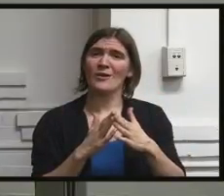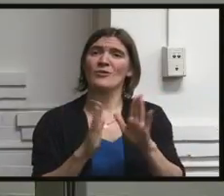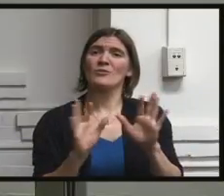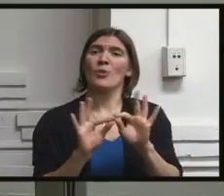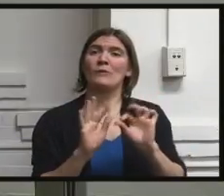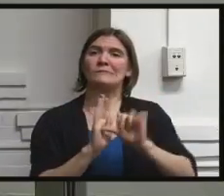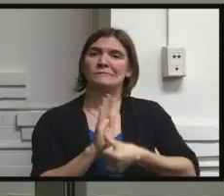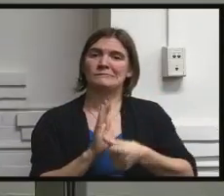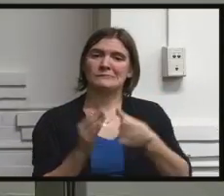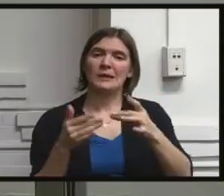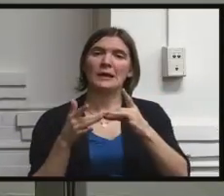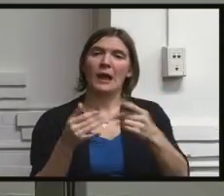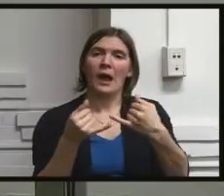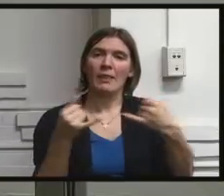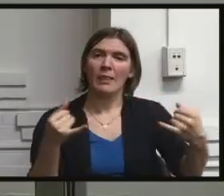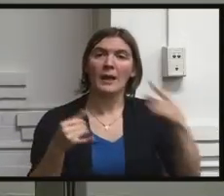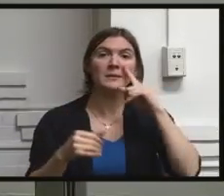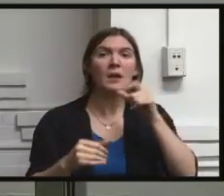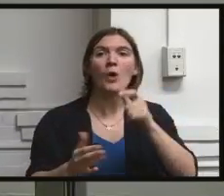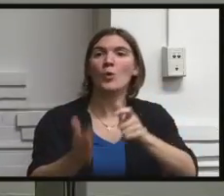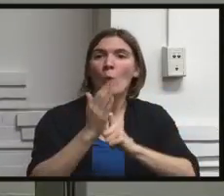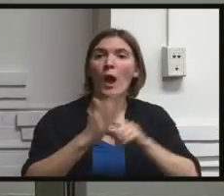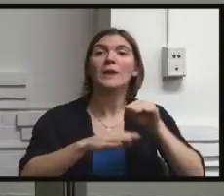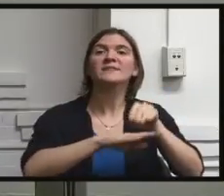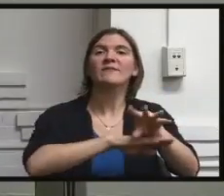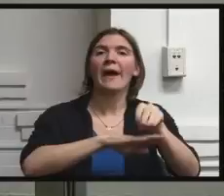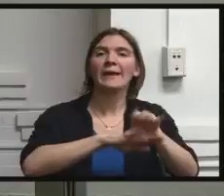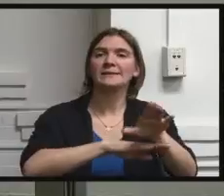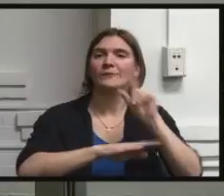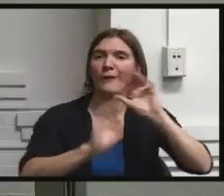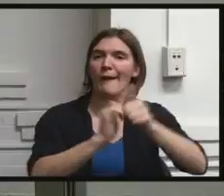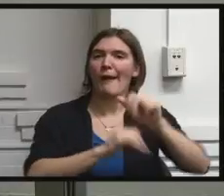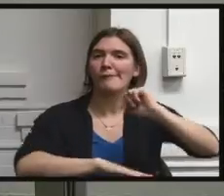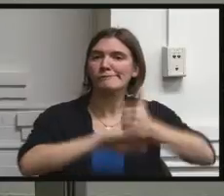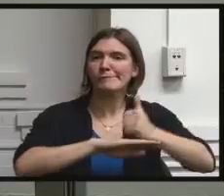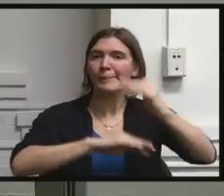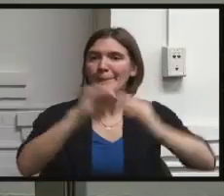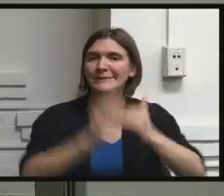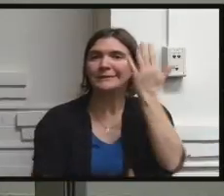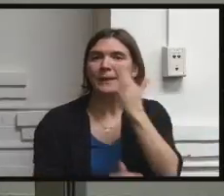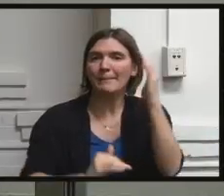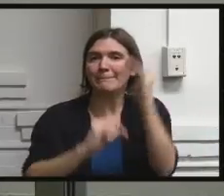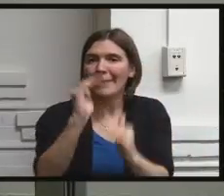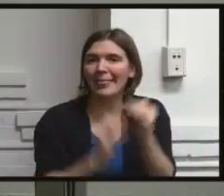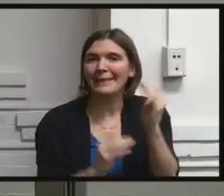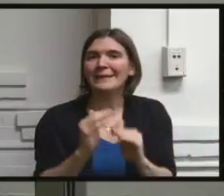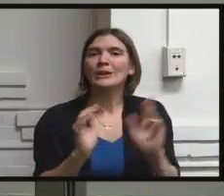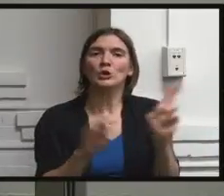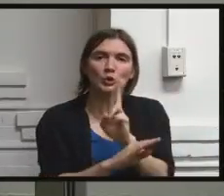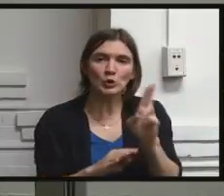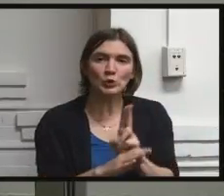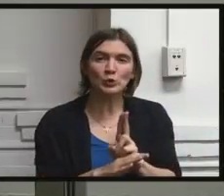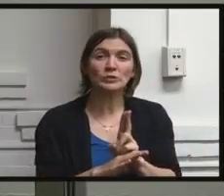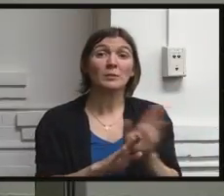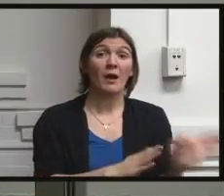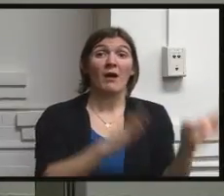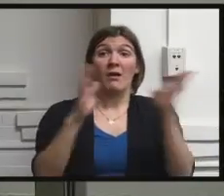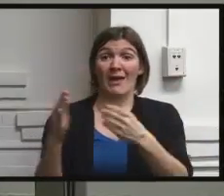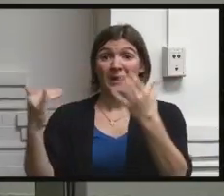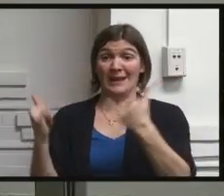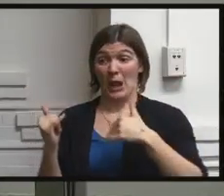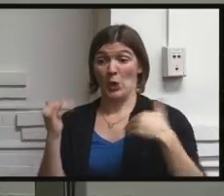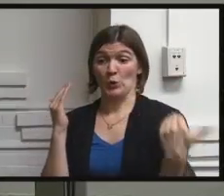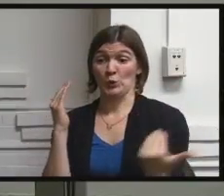on the guidelines, which means that they were simply guidance, that wasn't a requirement. As part of the new land use regulations, we